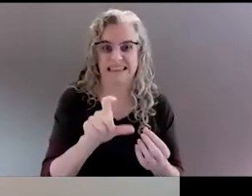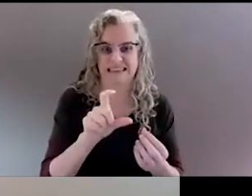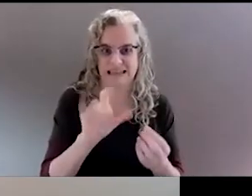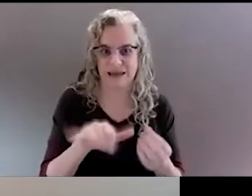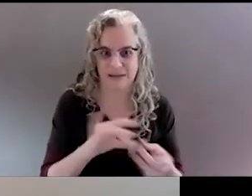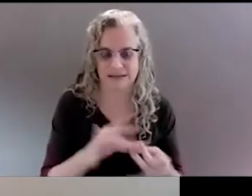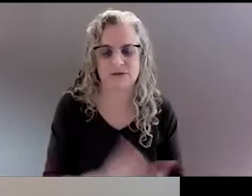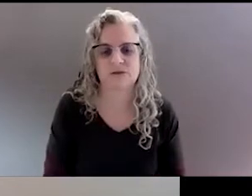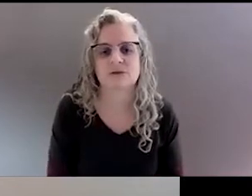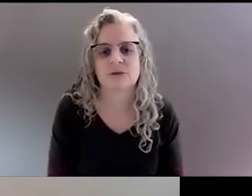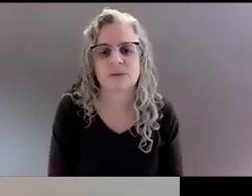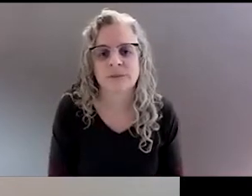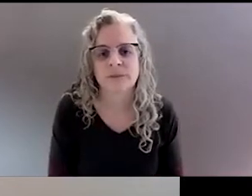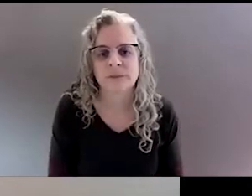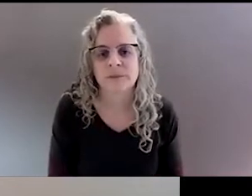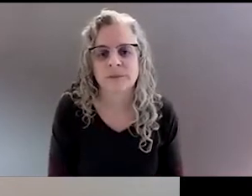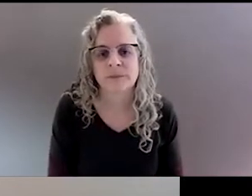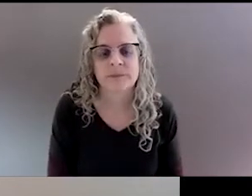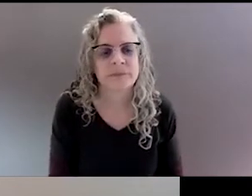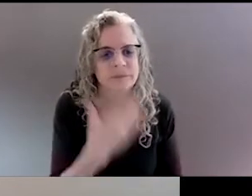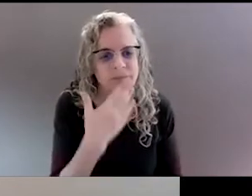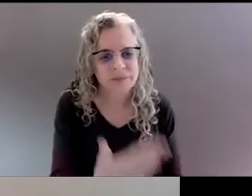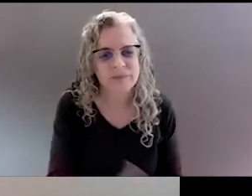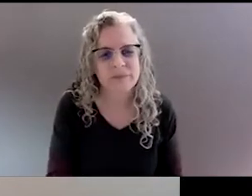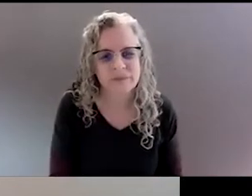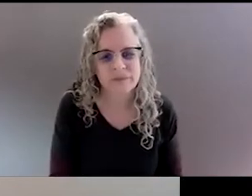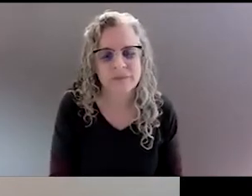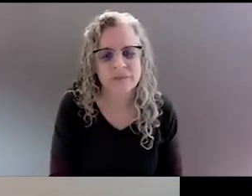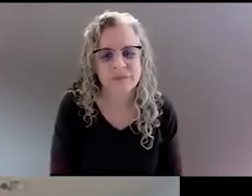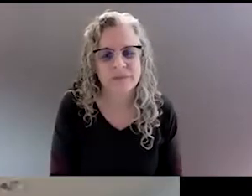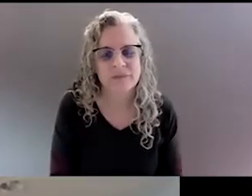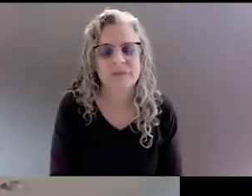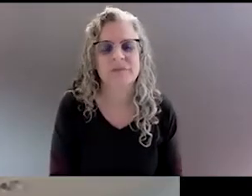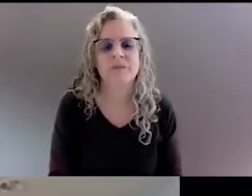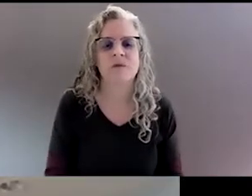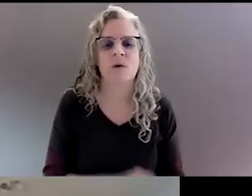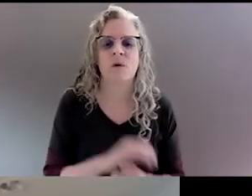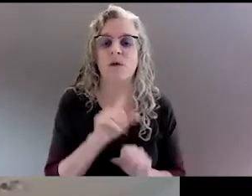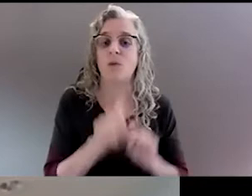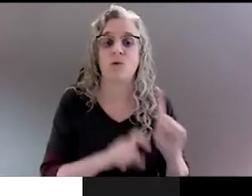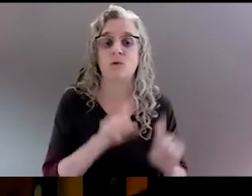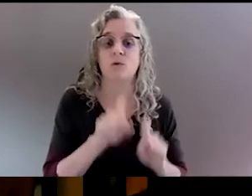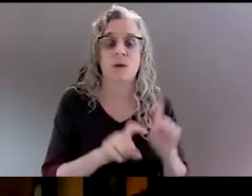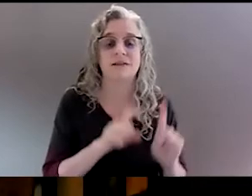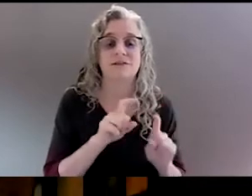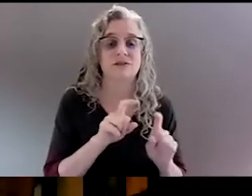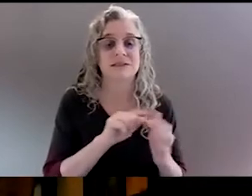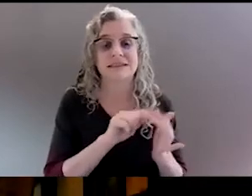Thank you. Georgina. And we will end this round of questions with Hector.